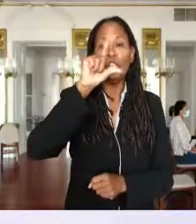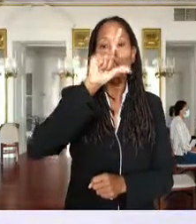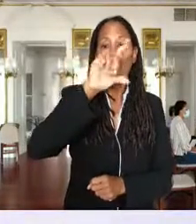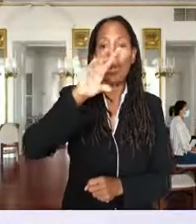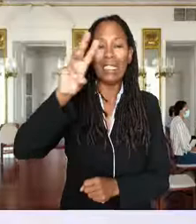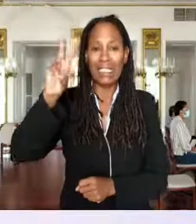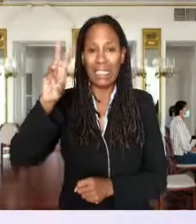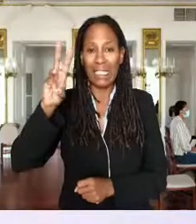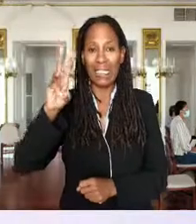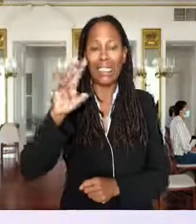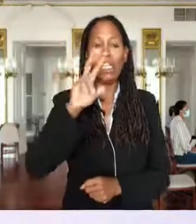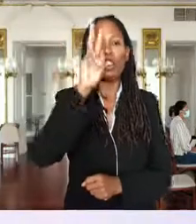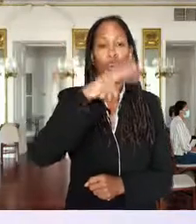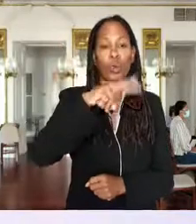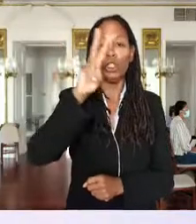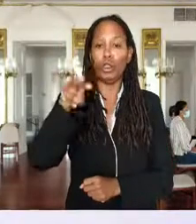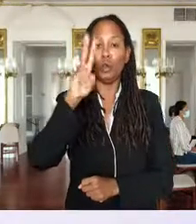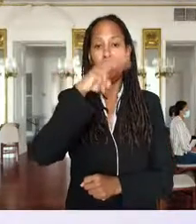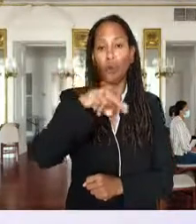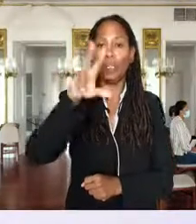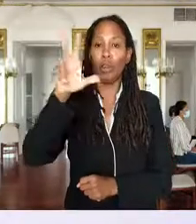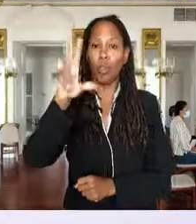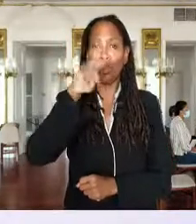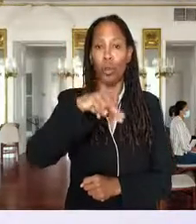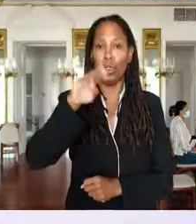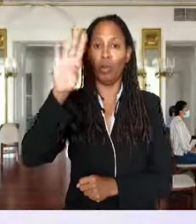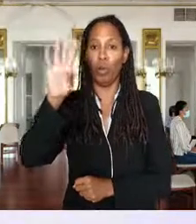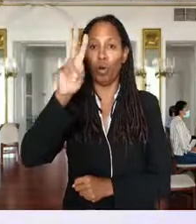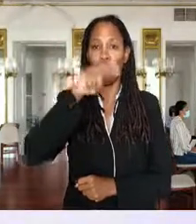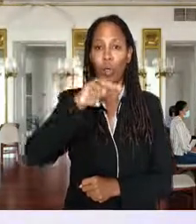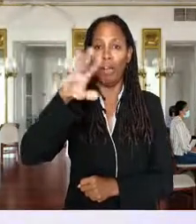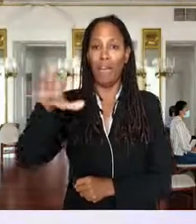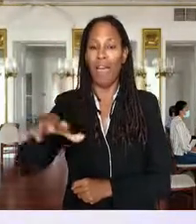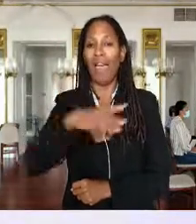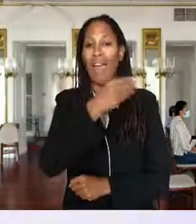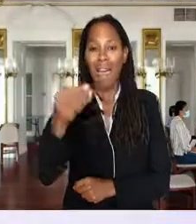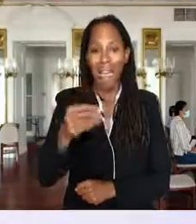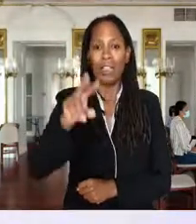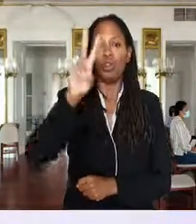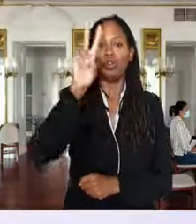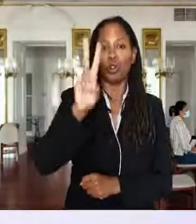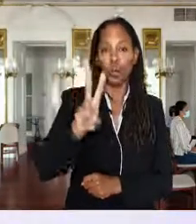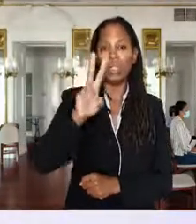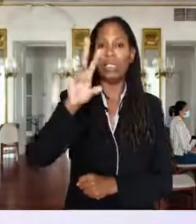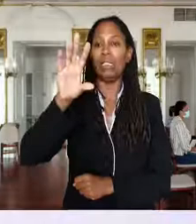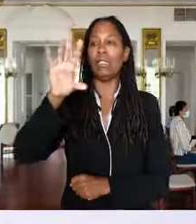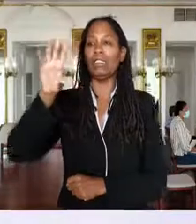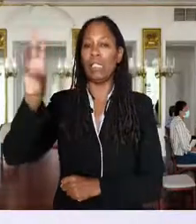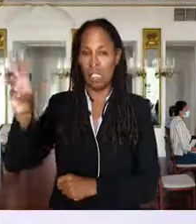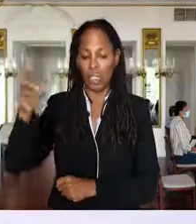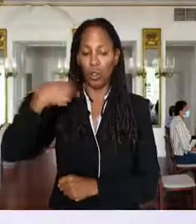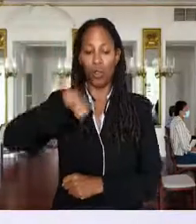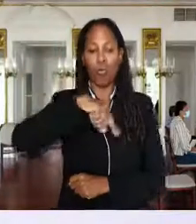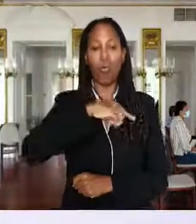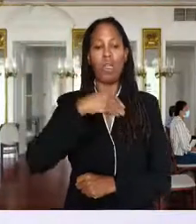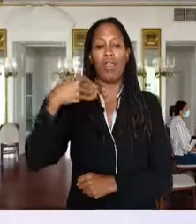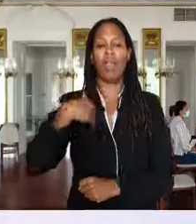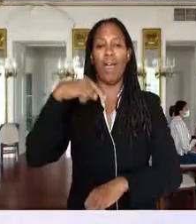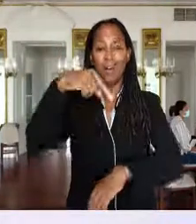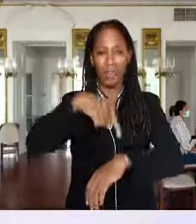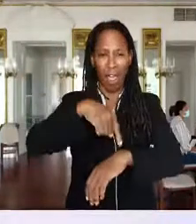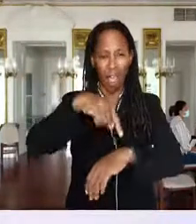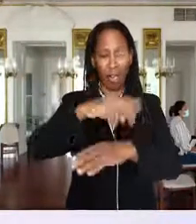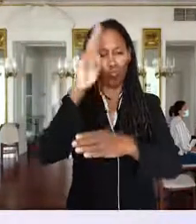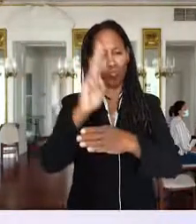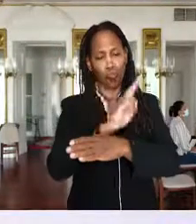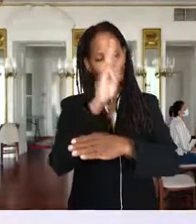24, 25, and 26. We have time in order to use this money and put it to